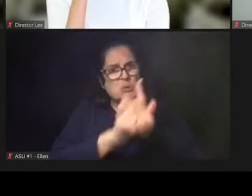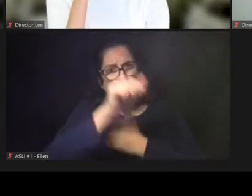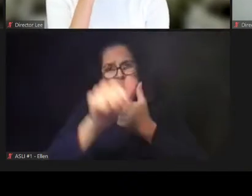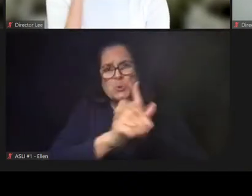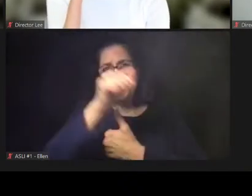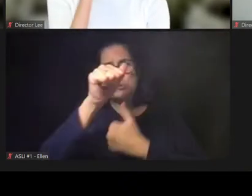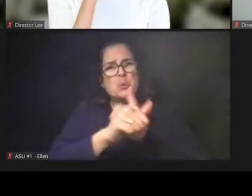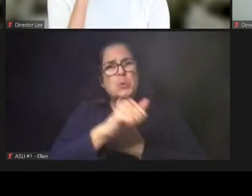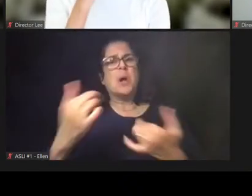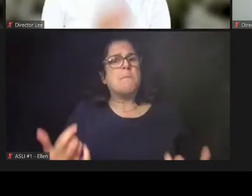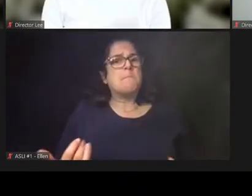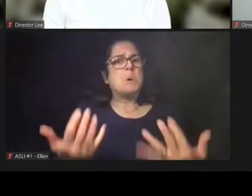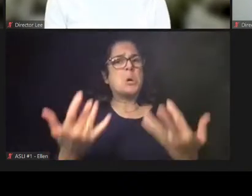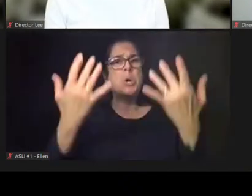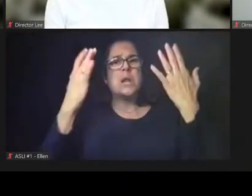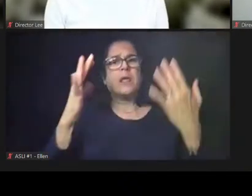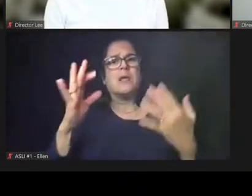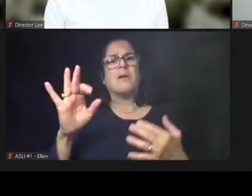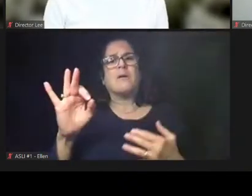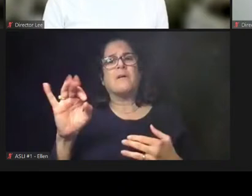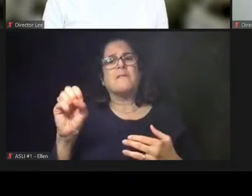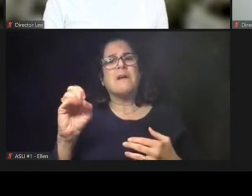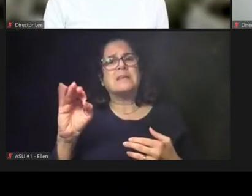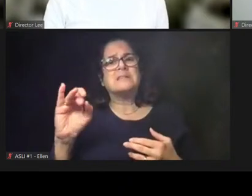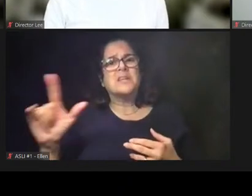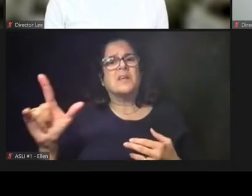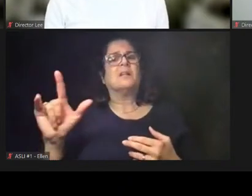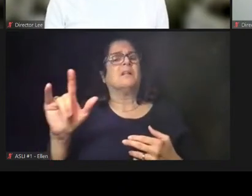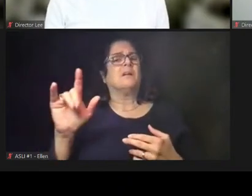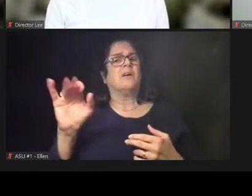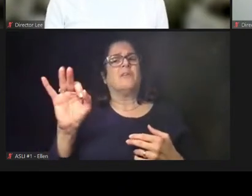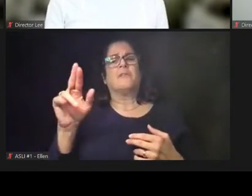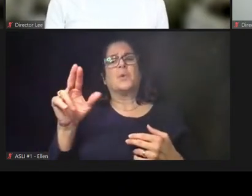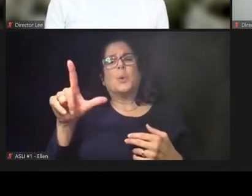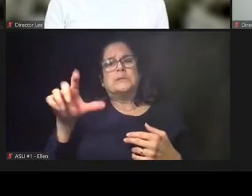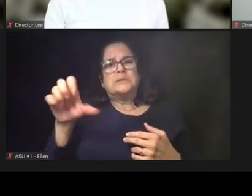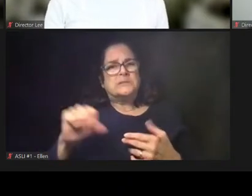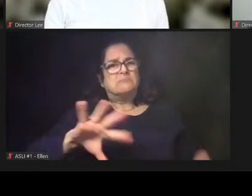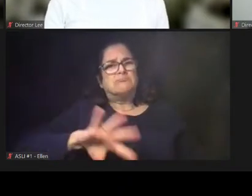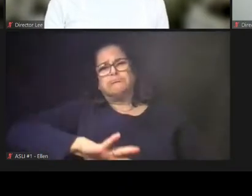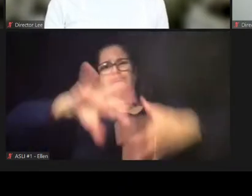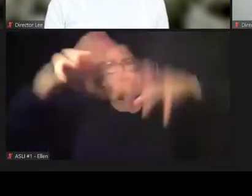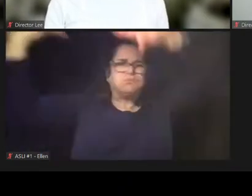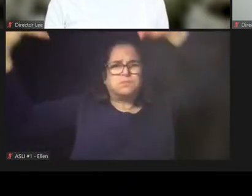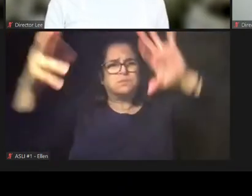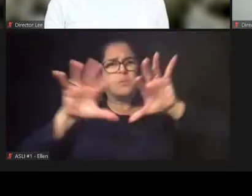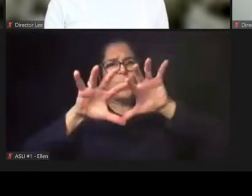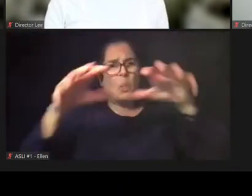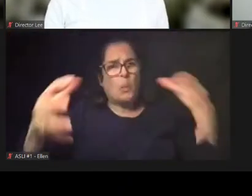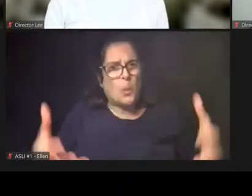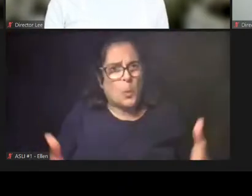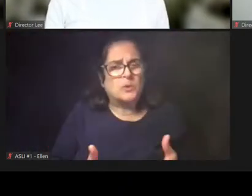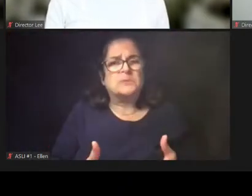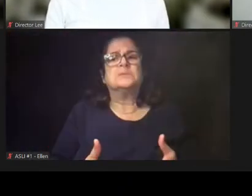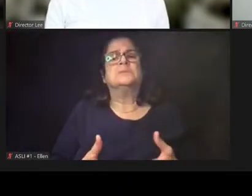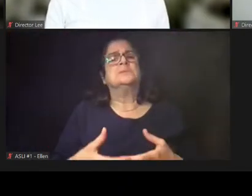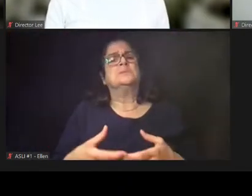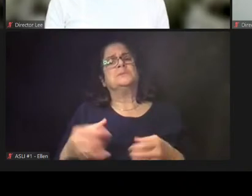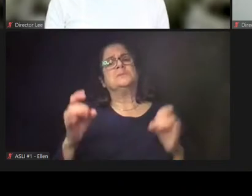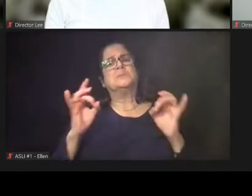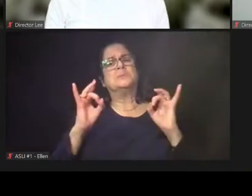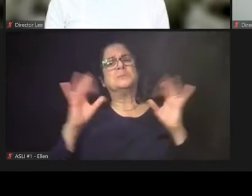of burning fossil fuels are bringing the world to climate disaster. The long term is now the short